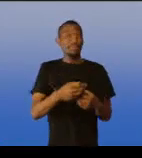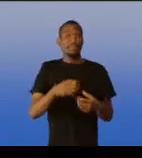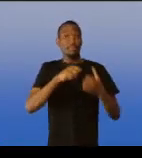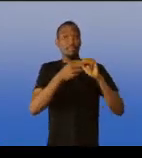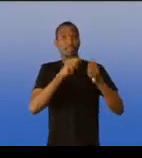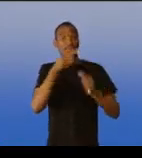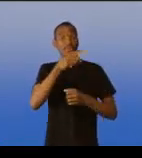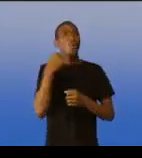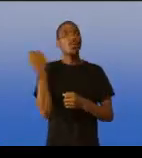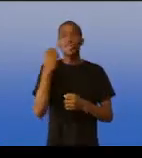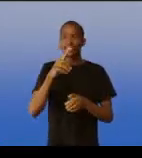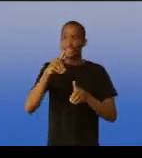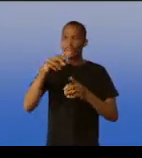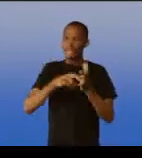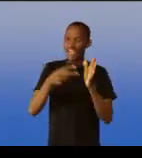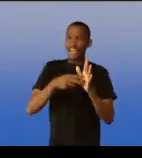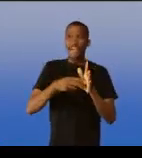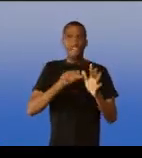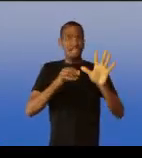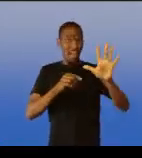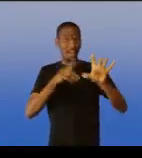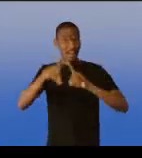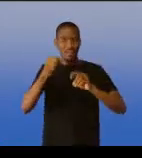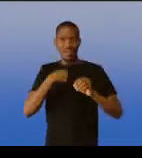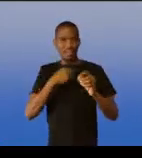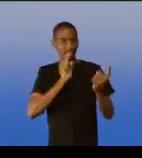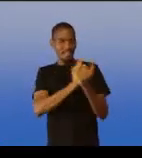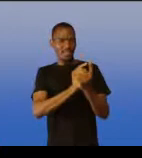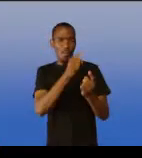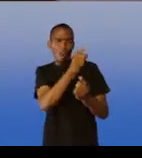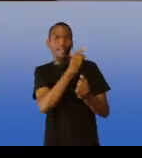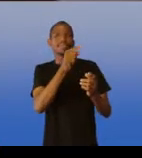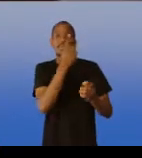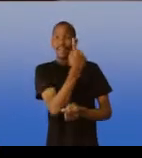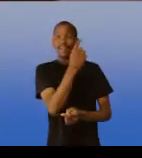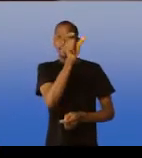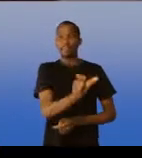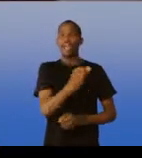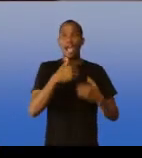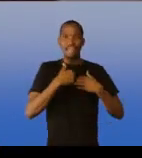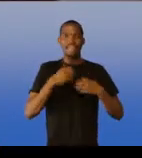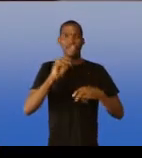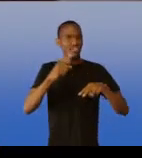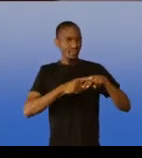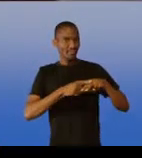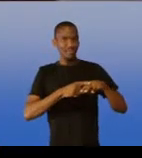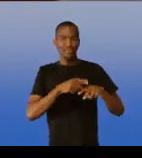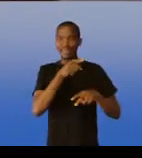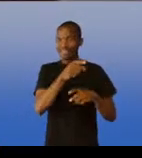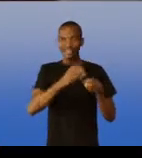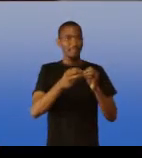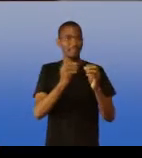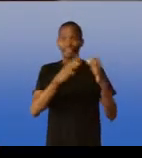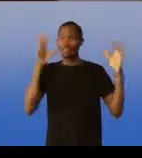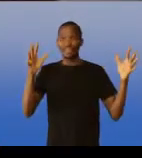5 people that I meet in Botswana, 1 of them is HIV positive. That's a huge number, and it should make us all be concerned.